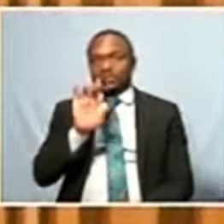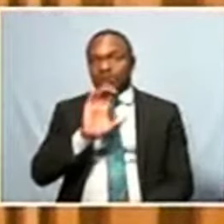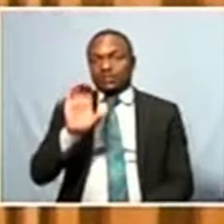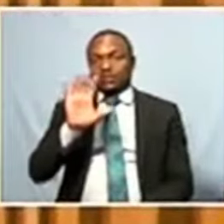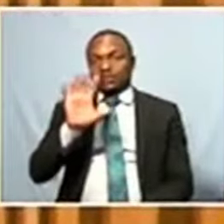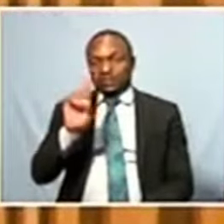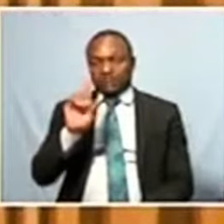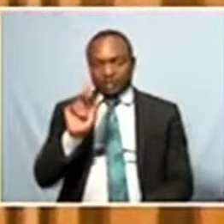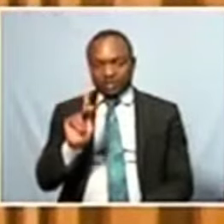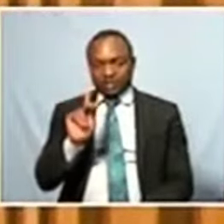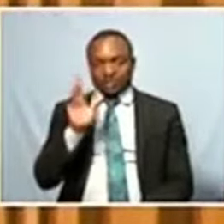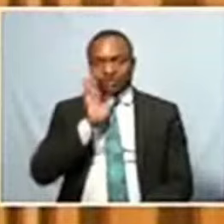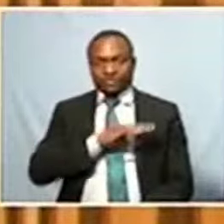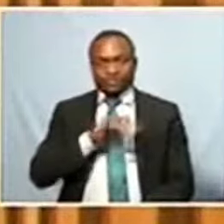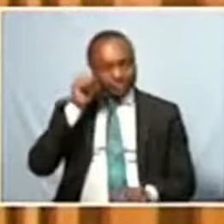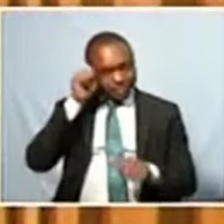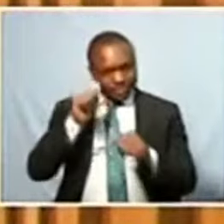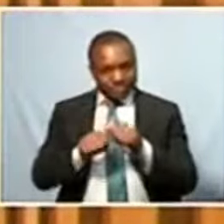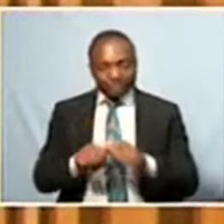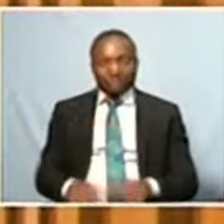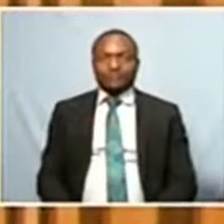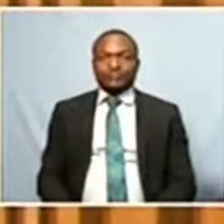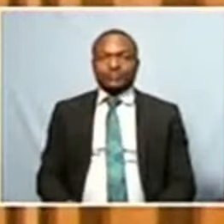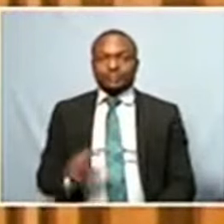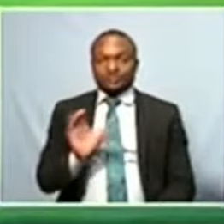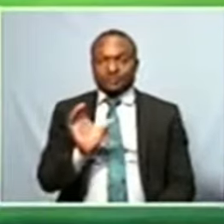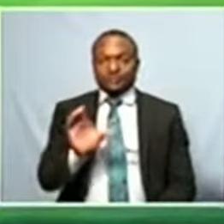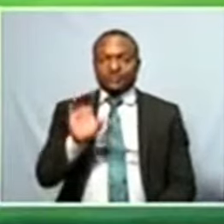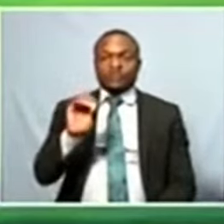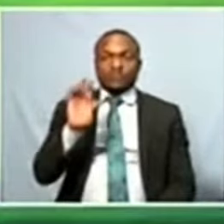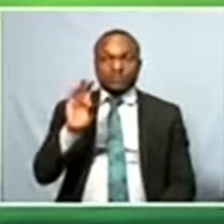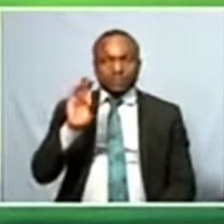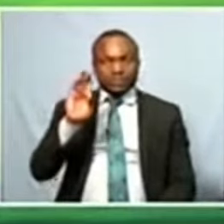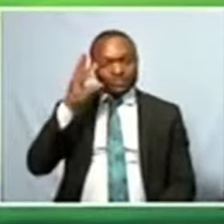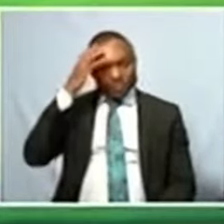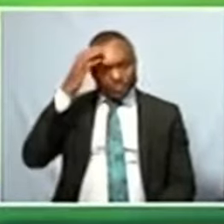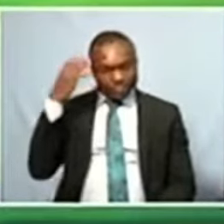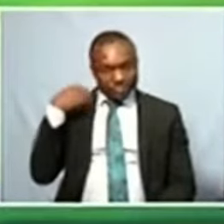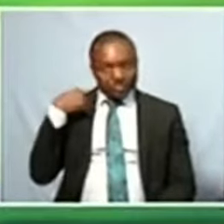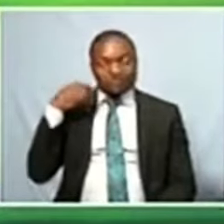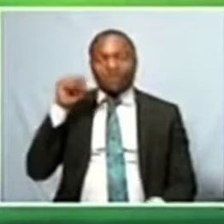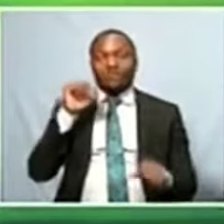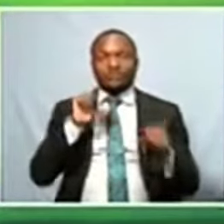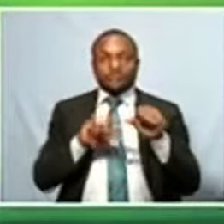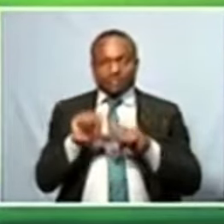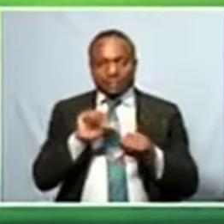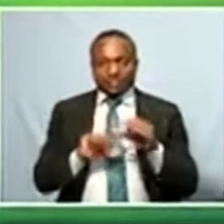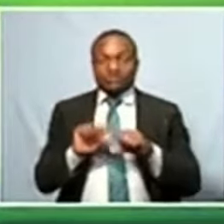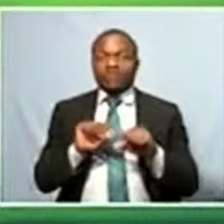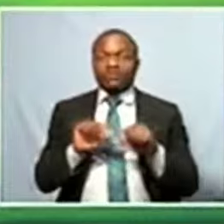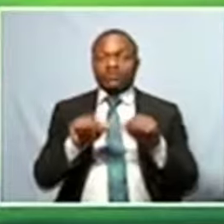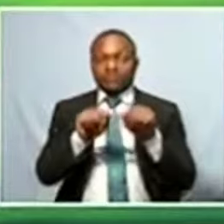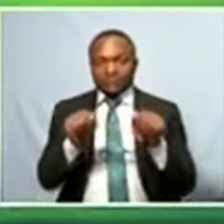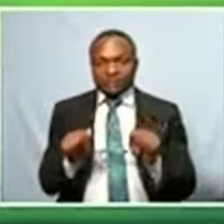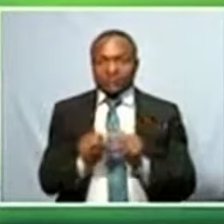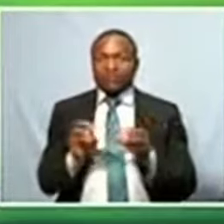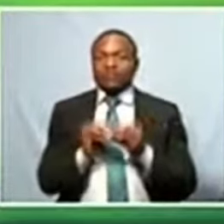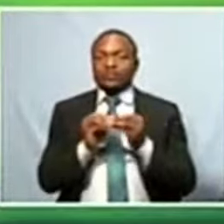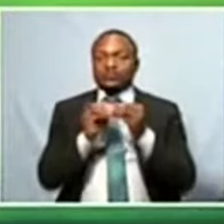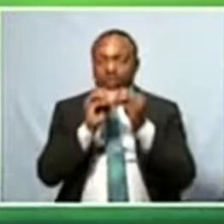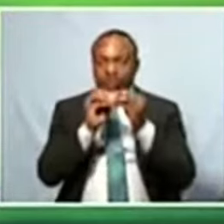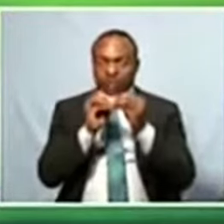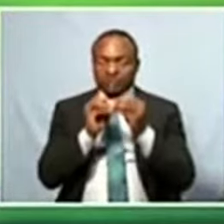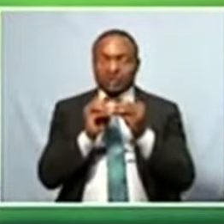21,118,851 kwacha has been agreed to. Head 07, Office of the Auditor General, a total amount